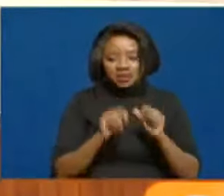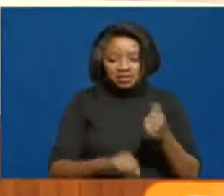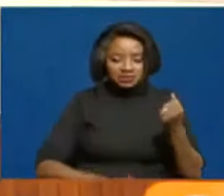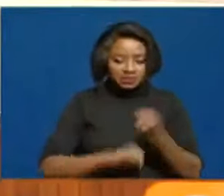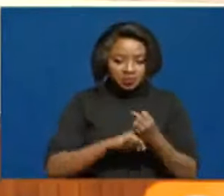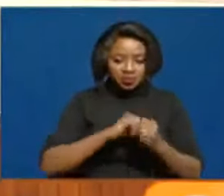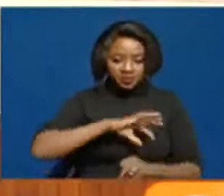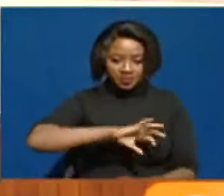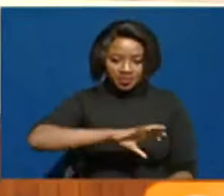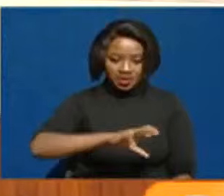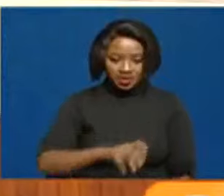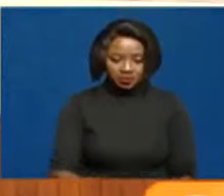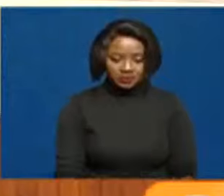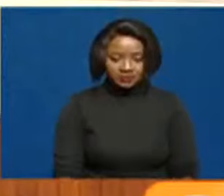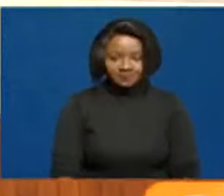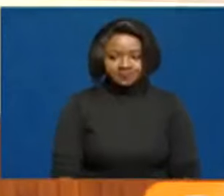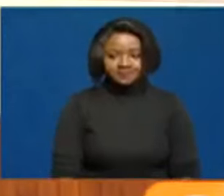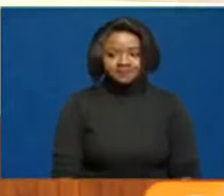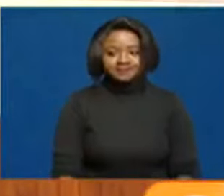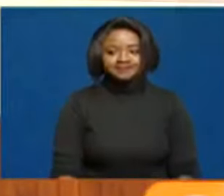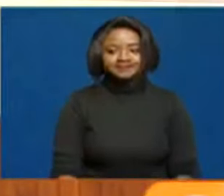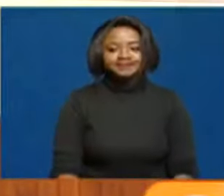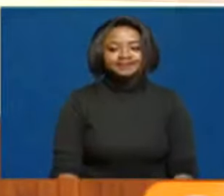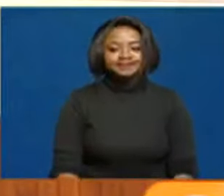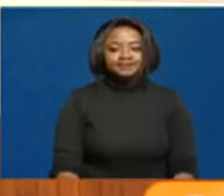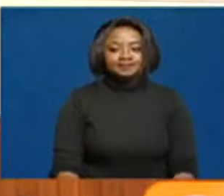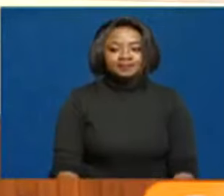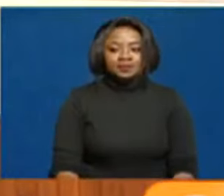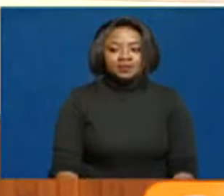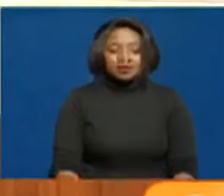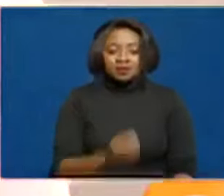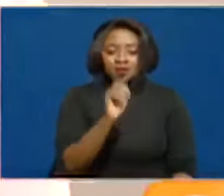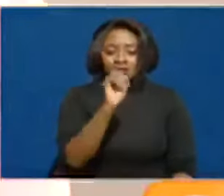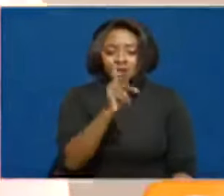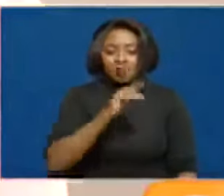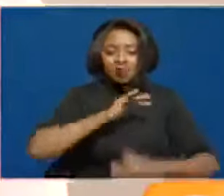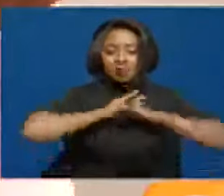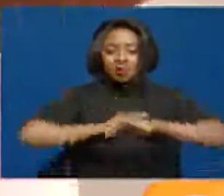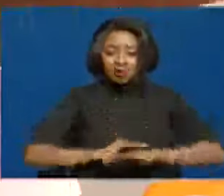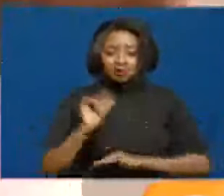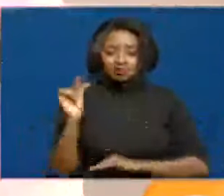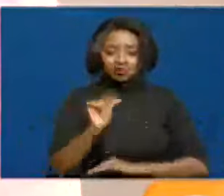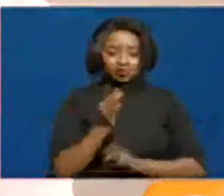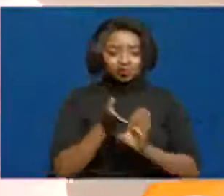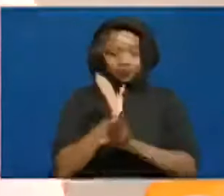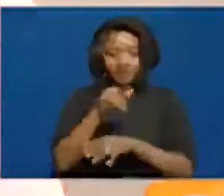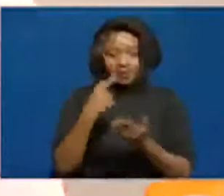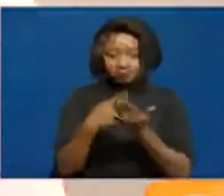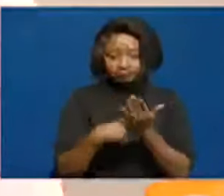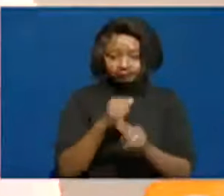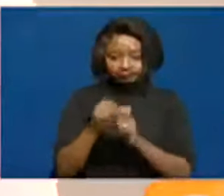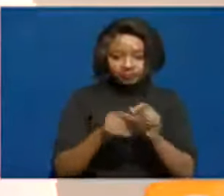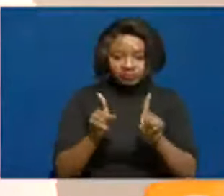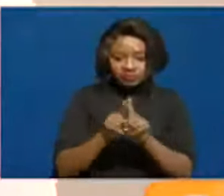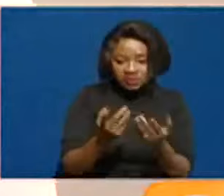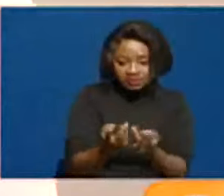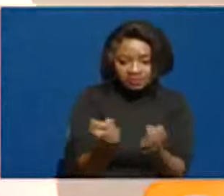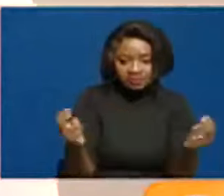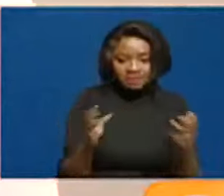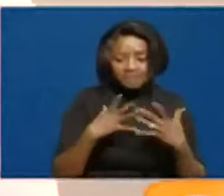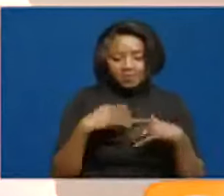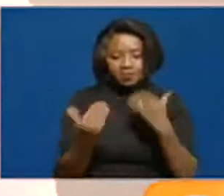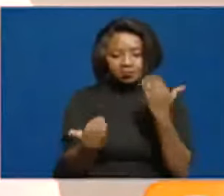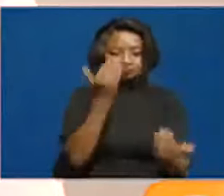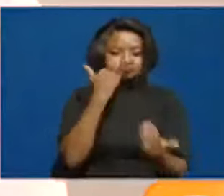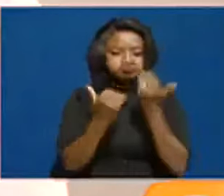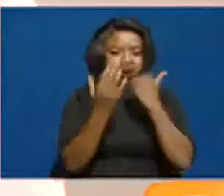counties I have to take a quick break here. When we come back, we'll continue this conversation, and I'll toss it to the audience as well to pose their questions and